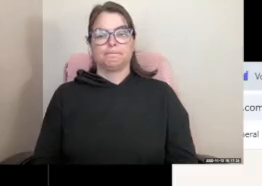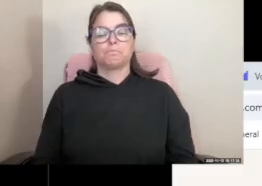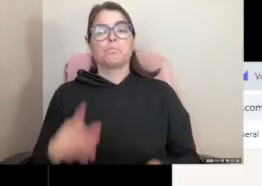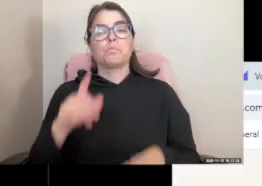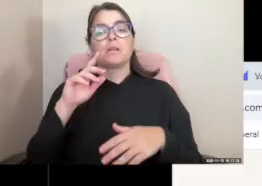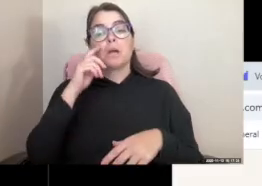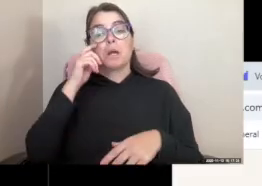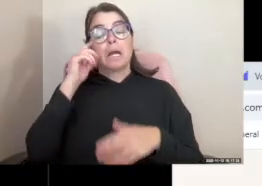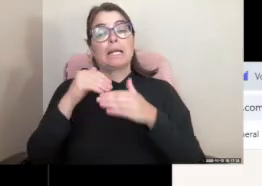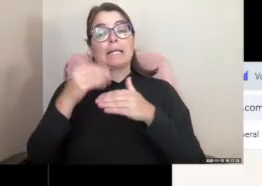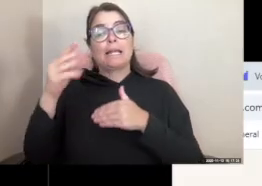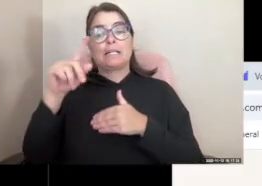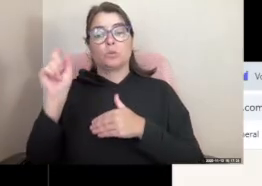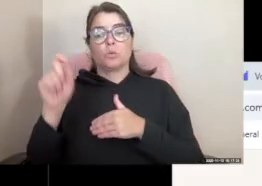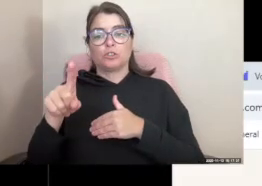you so much.